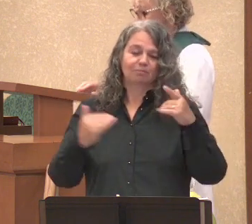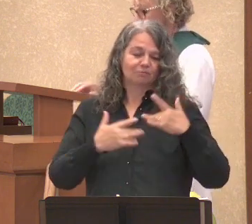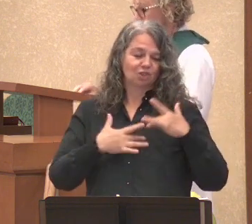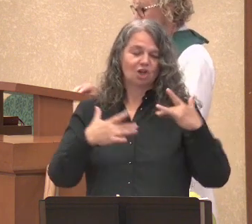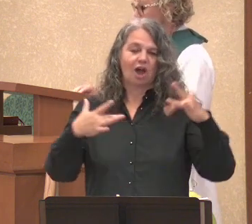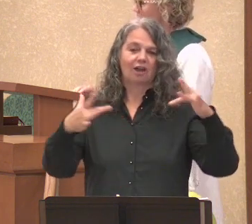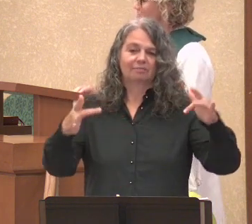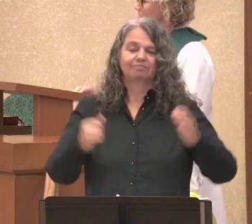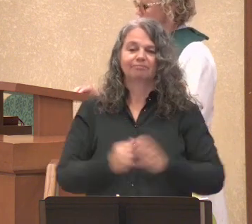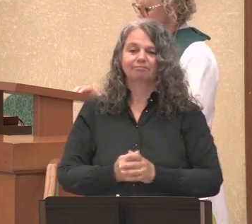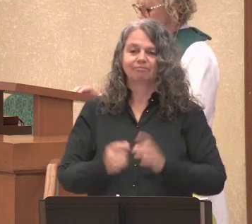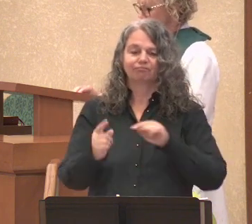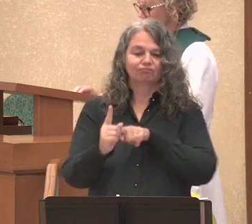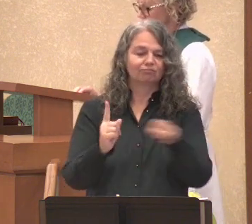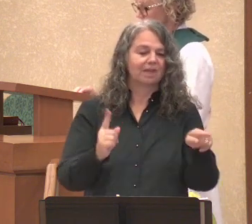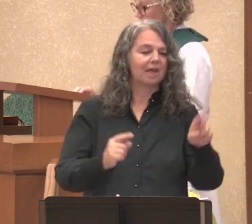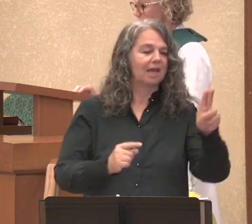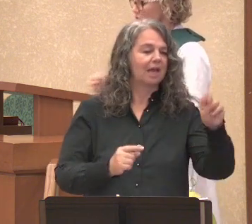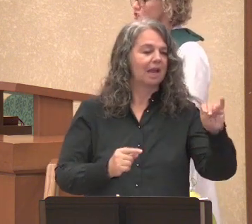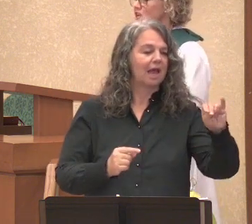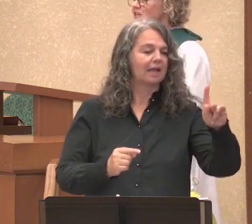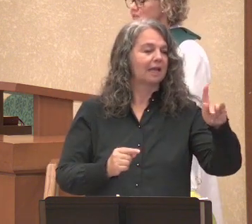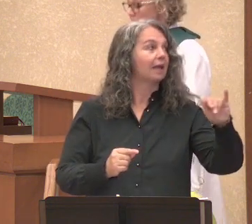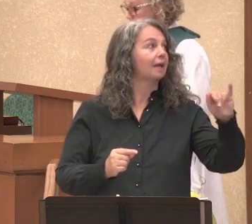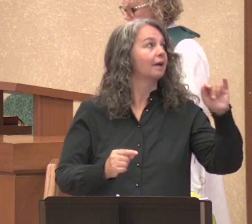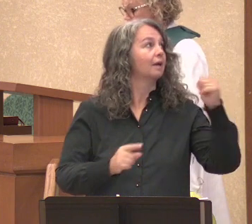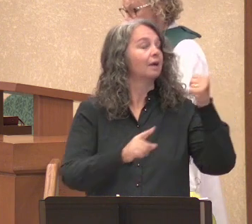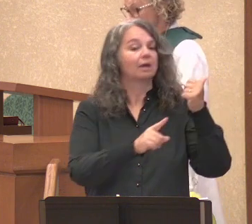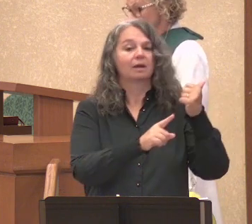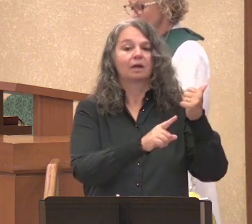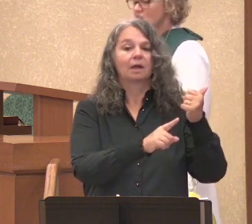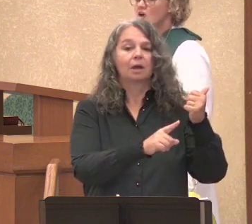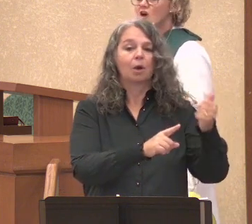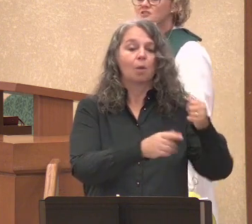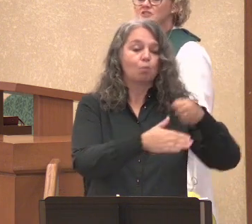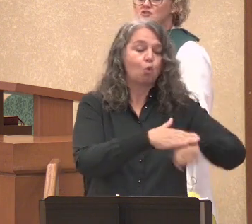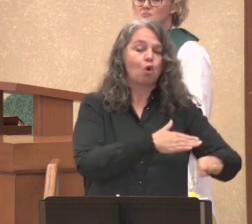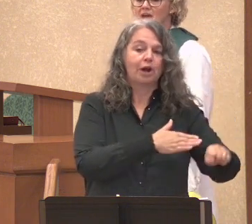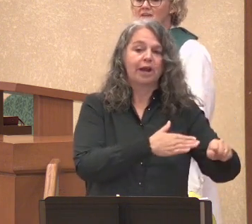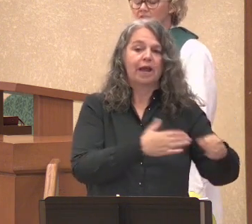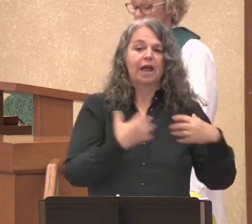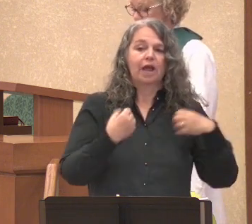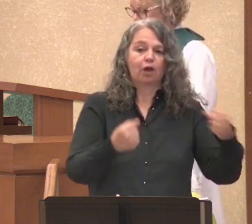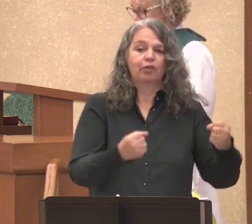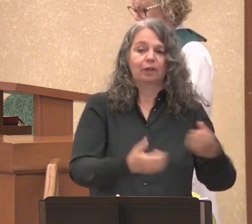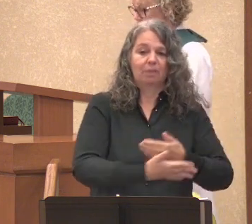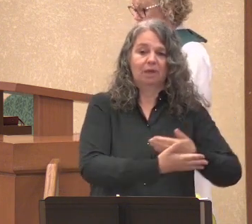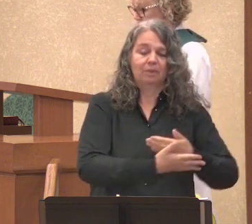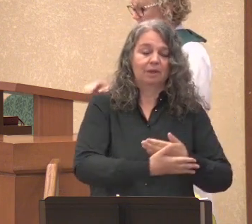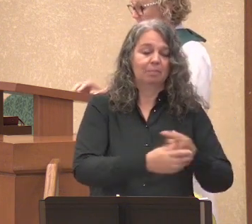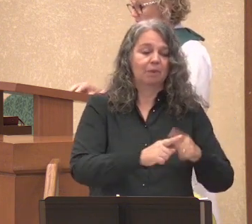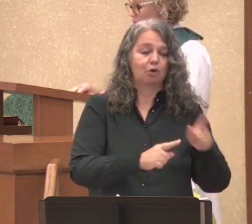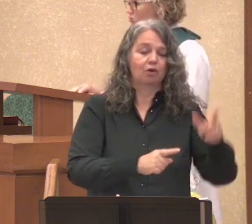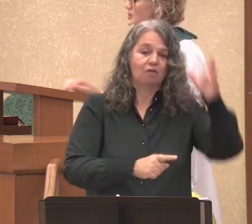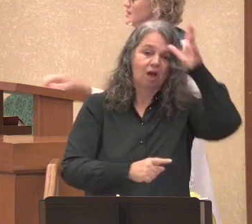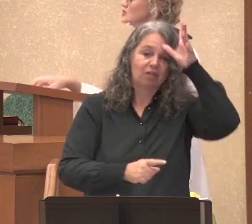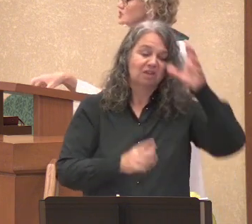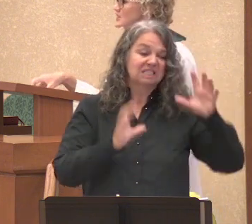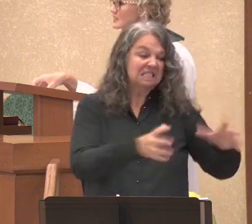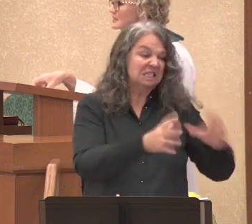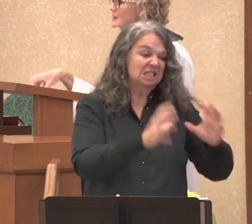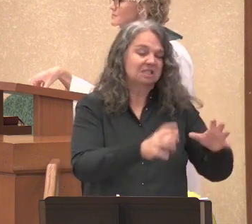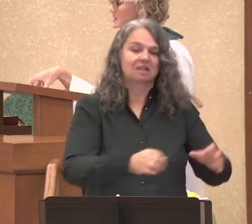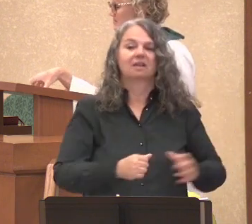Nikki was born as a healthy baby, but was shaken by her father, causing traumatic brain injury known